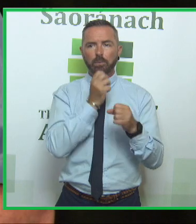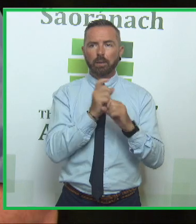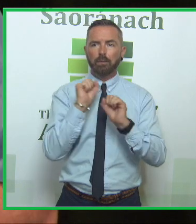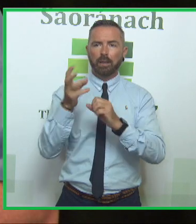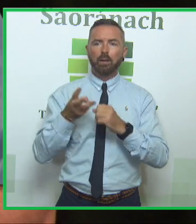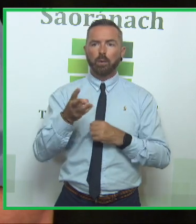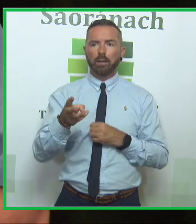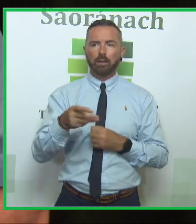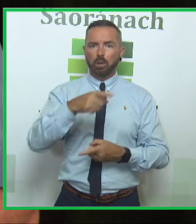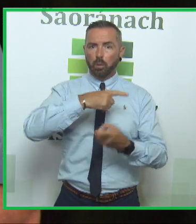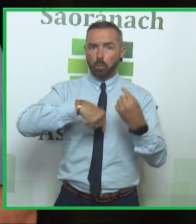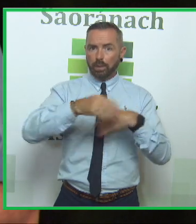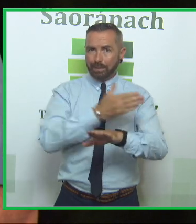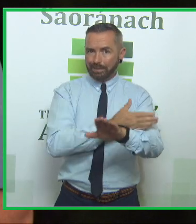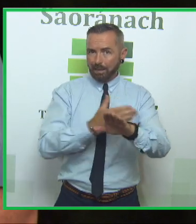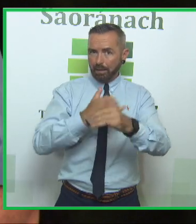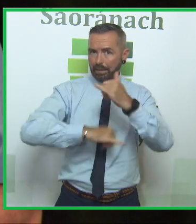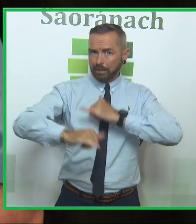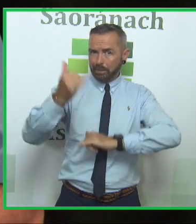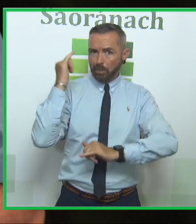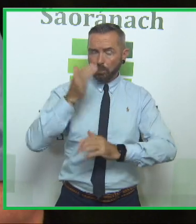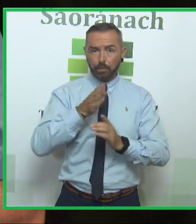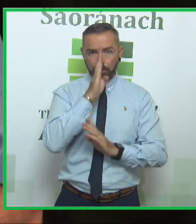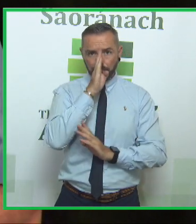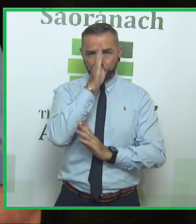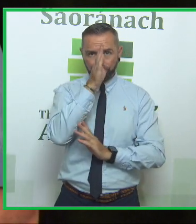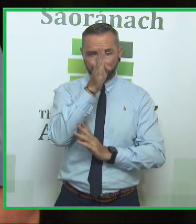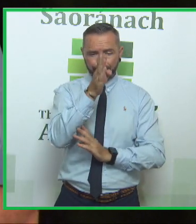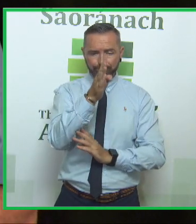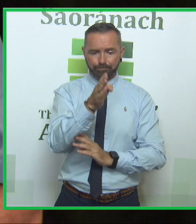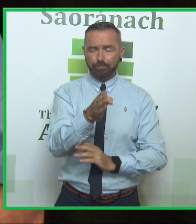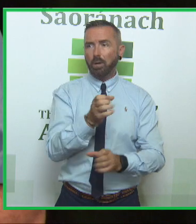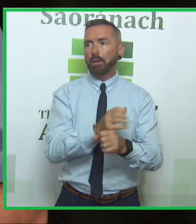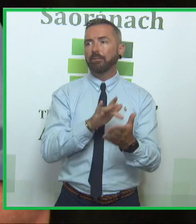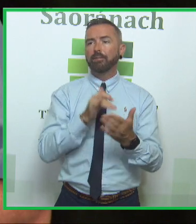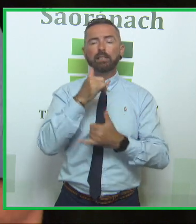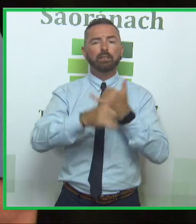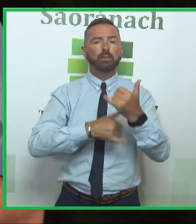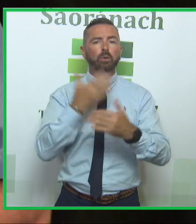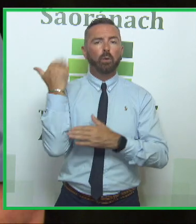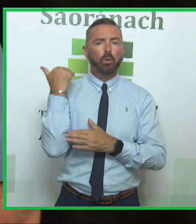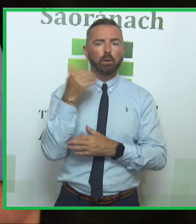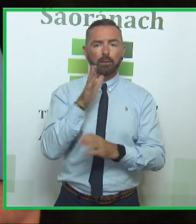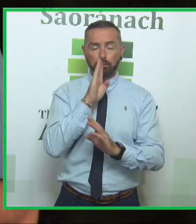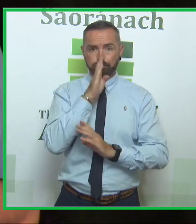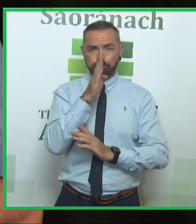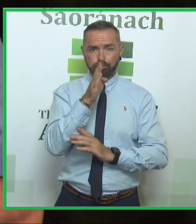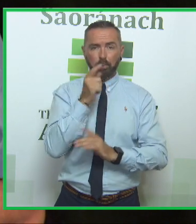down that road many, many years ago in this country, like at least 15 years ago, but we lost our